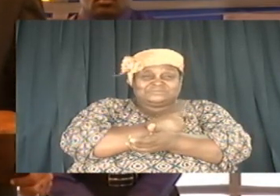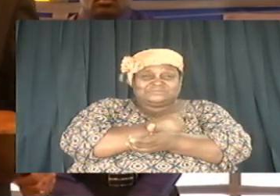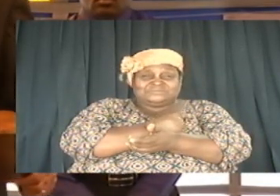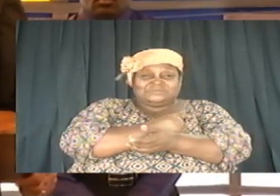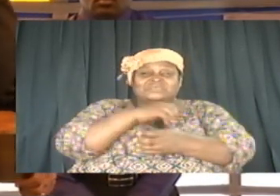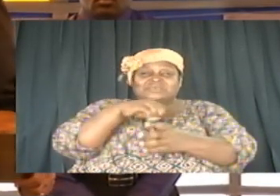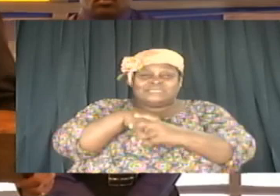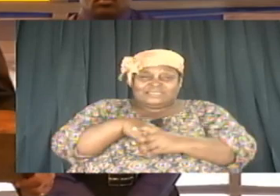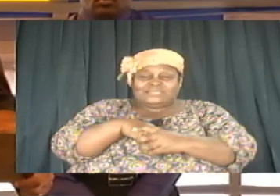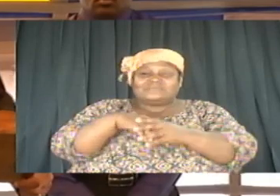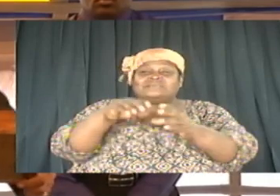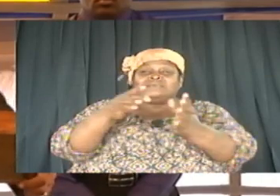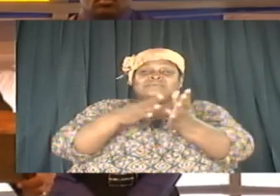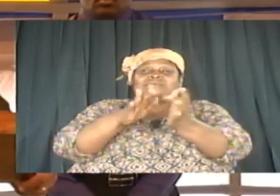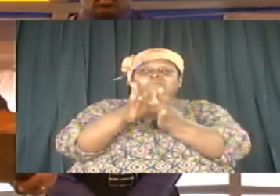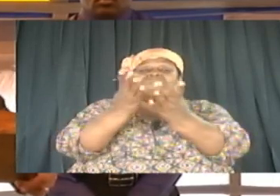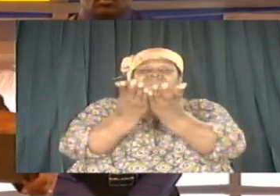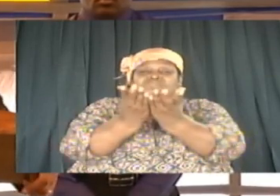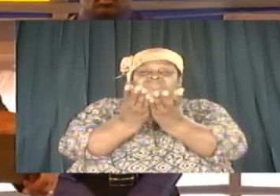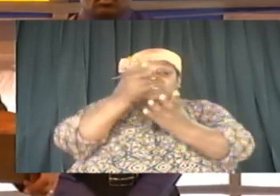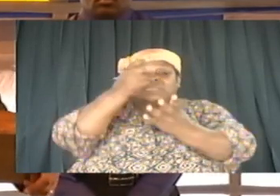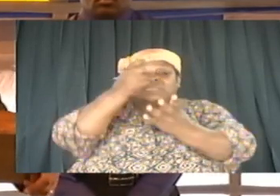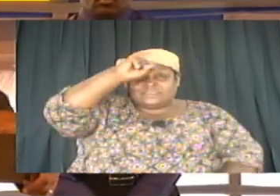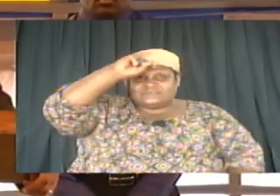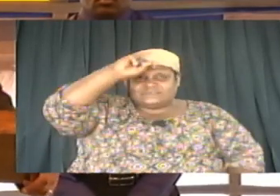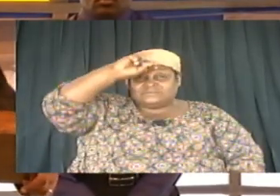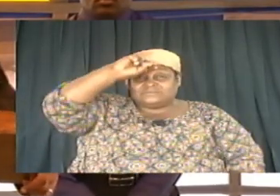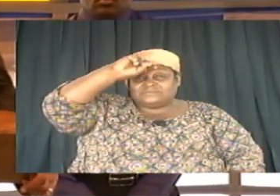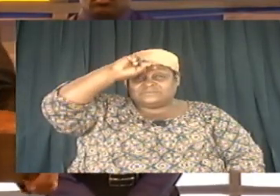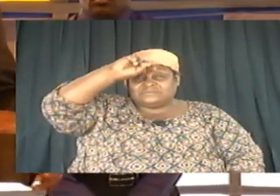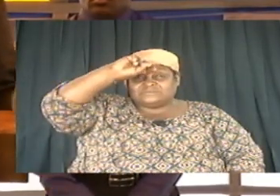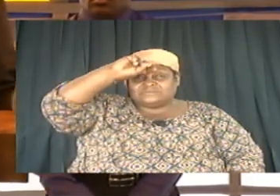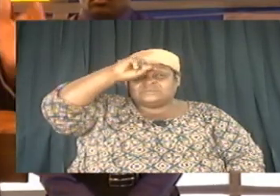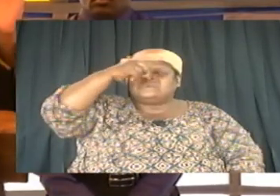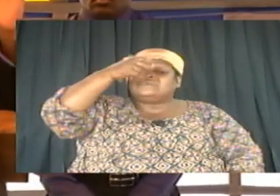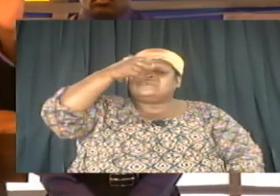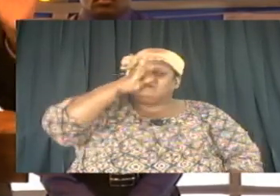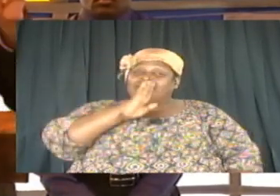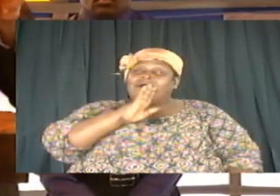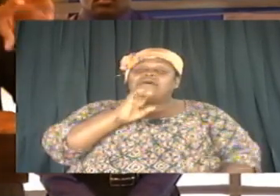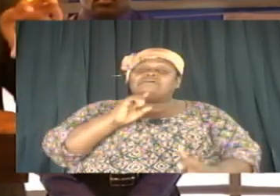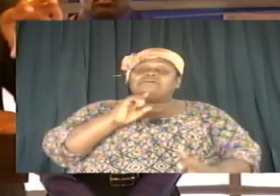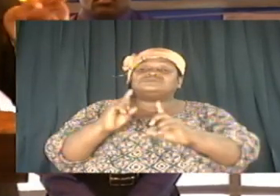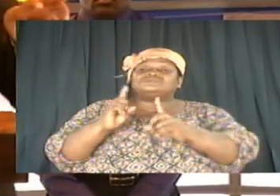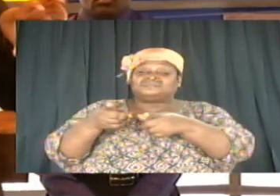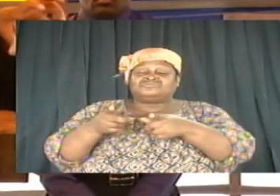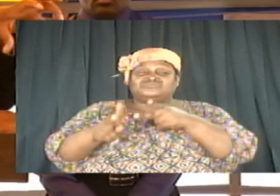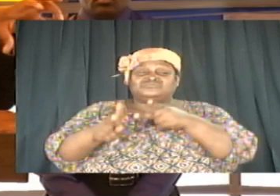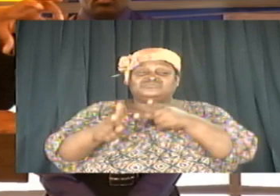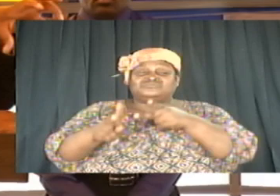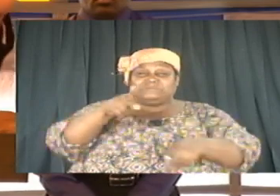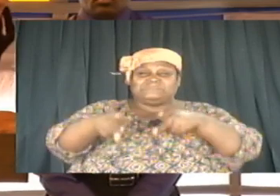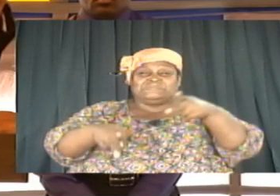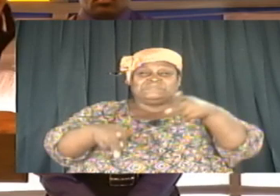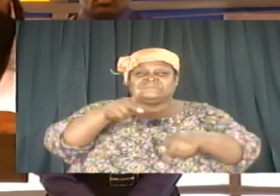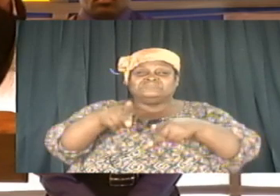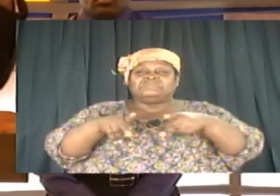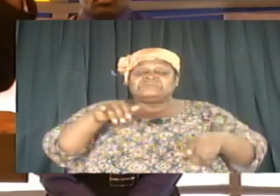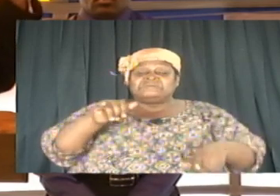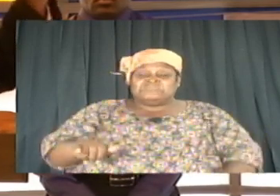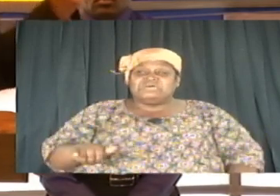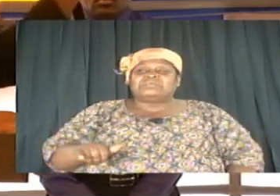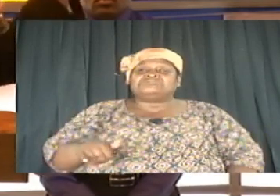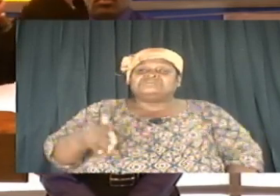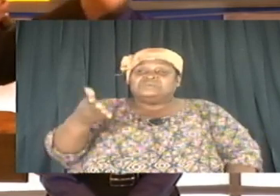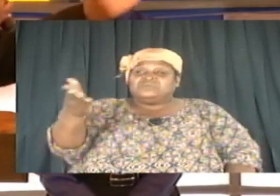in the book of Exodus. God instructed the people that they were